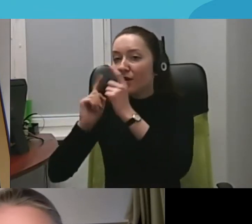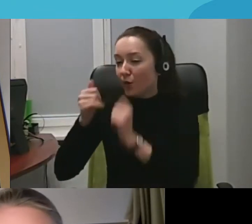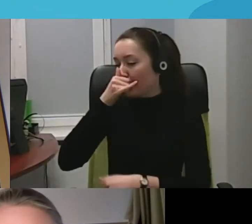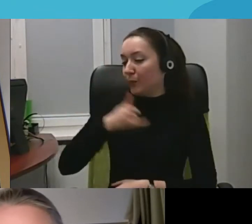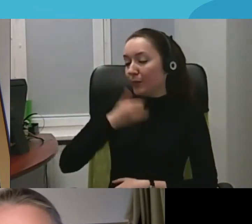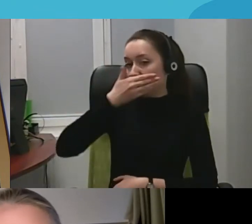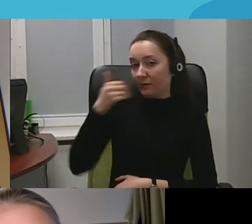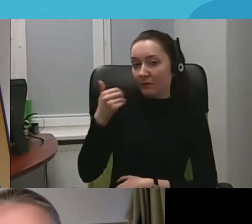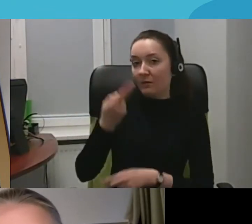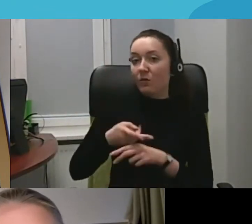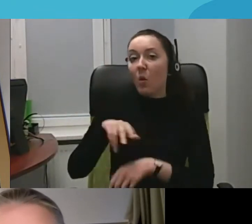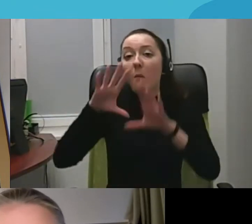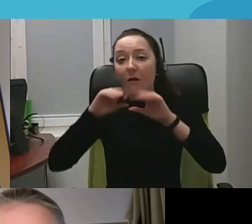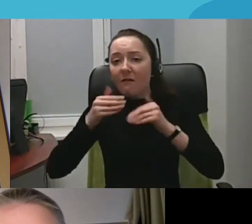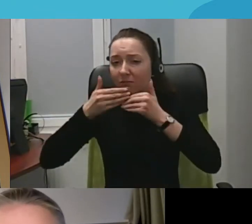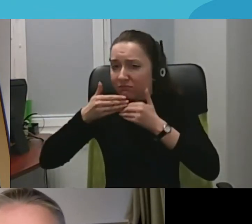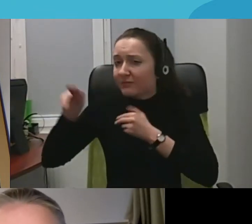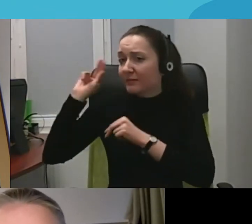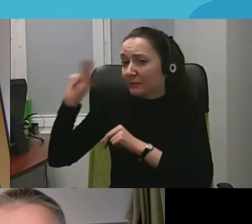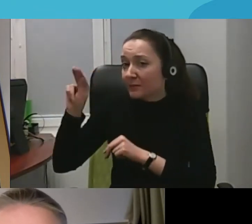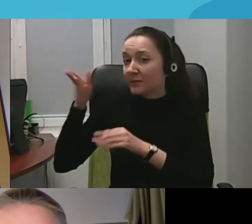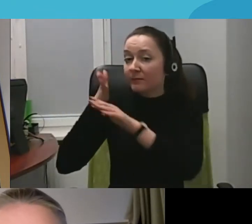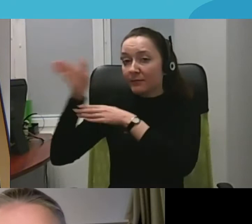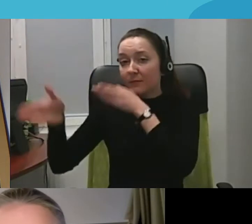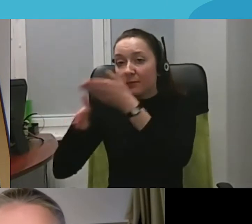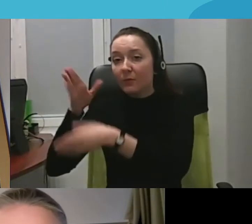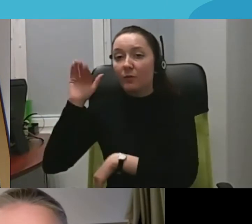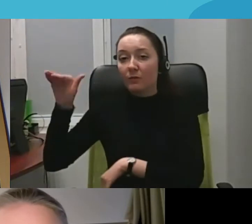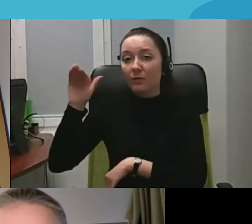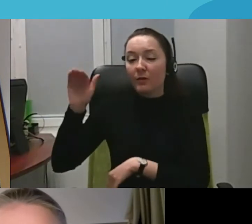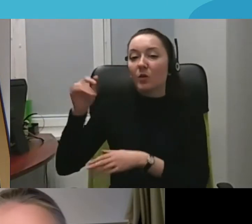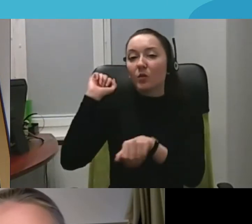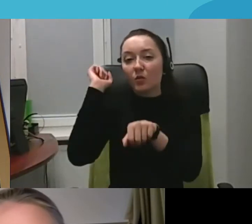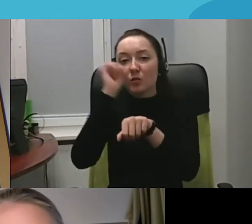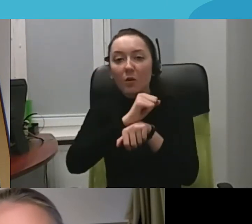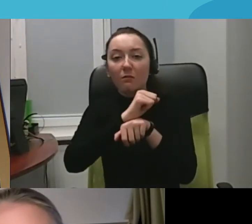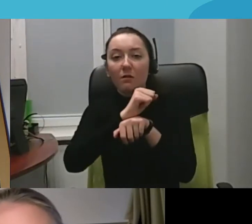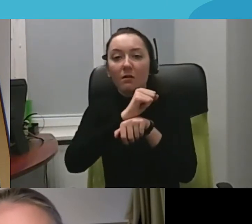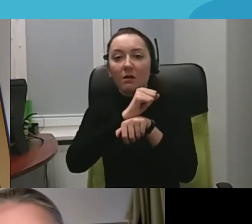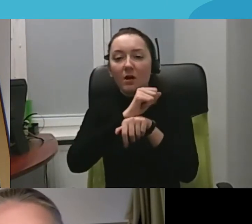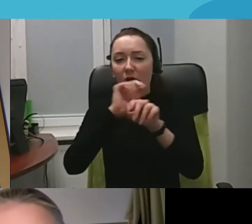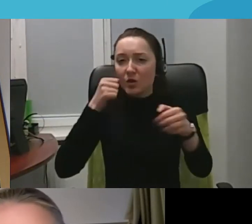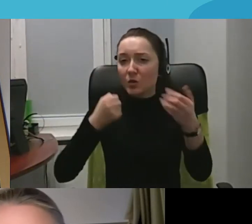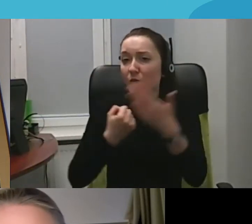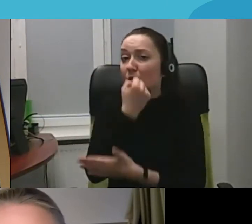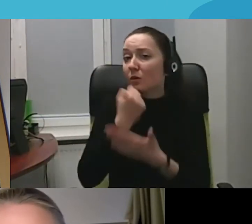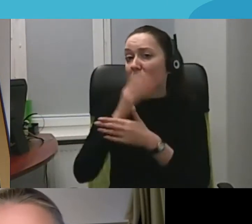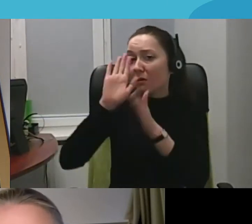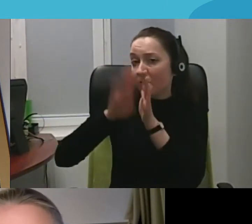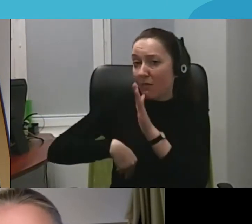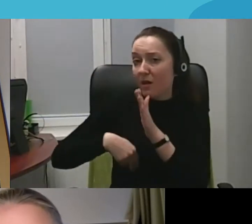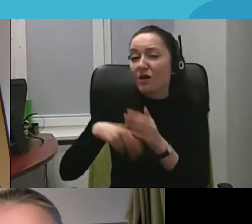end violence, to release those detained for expressing their dissenting